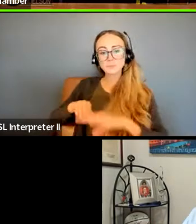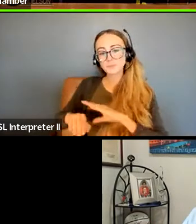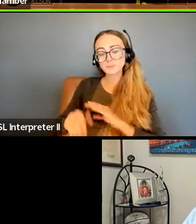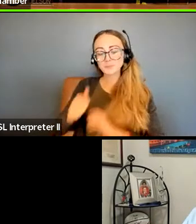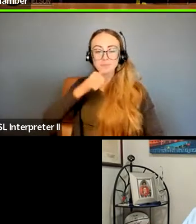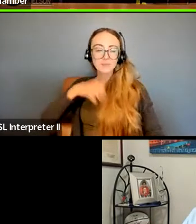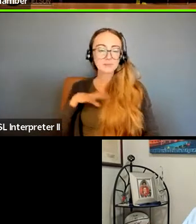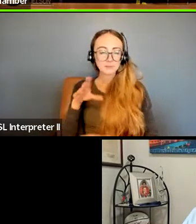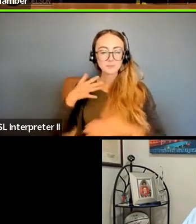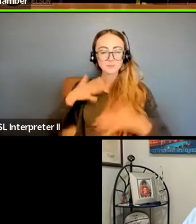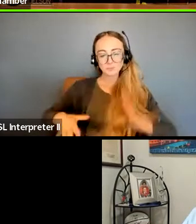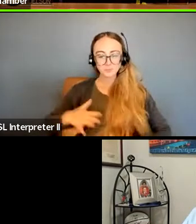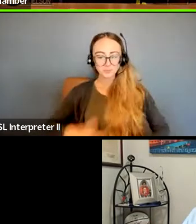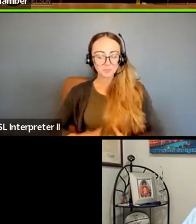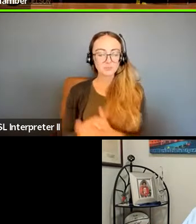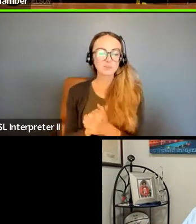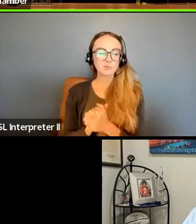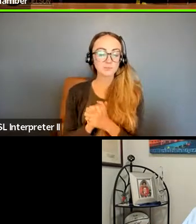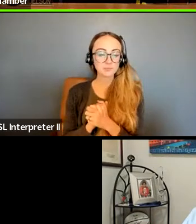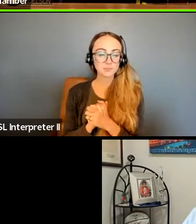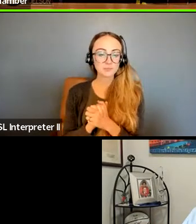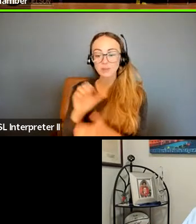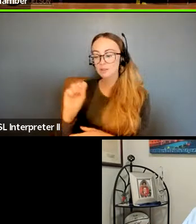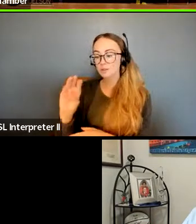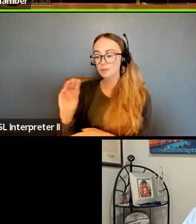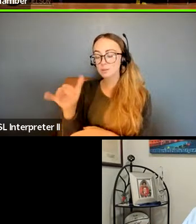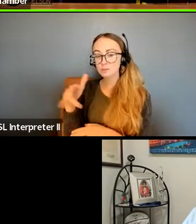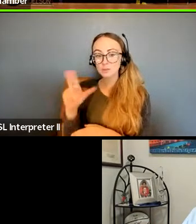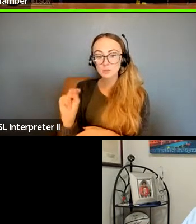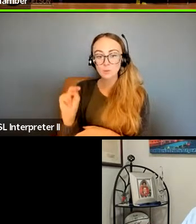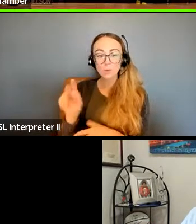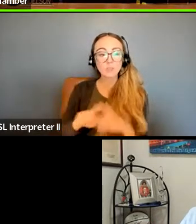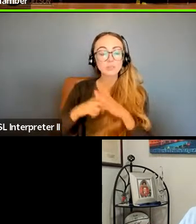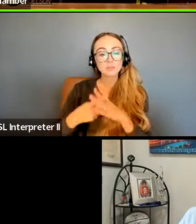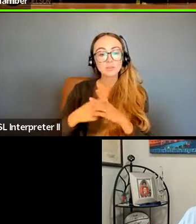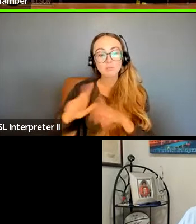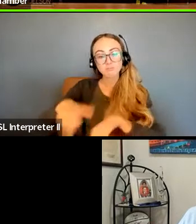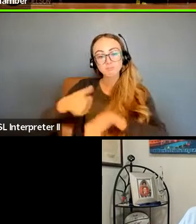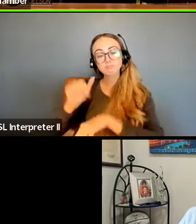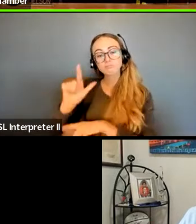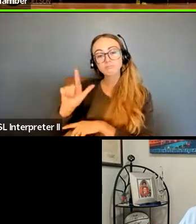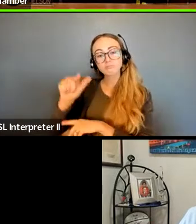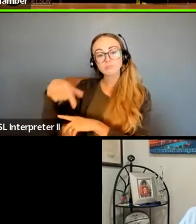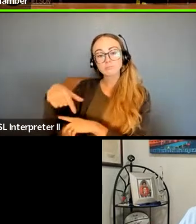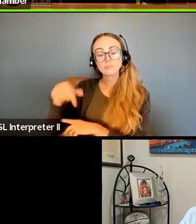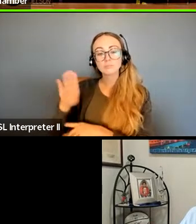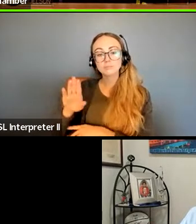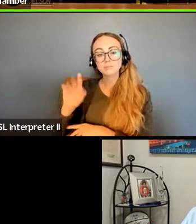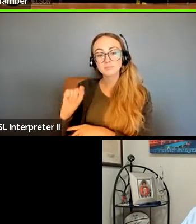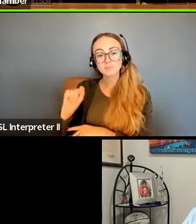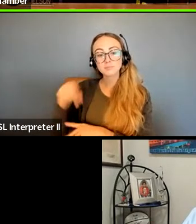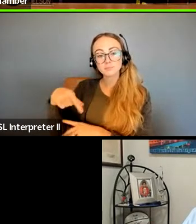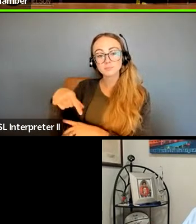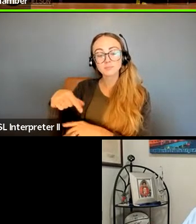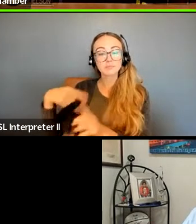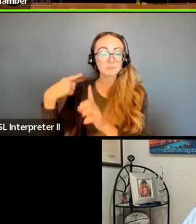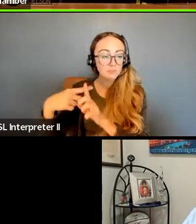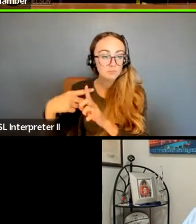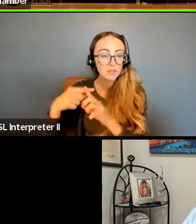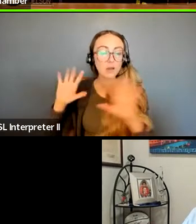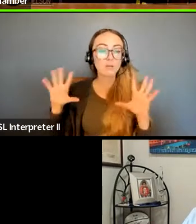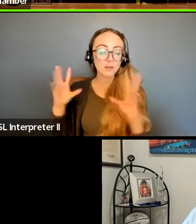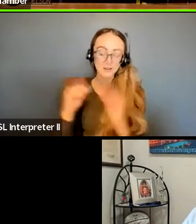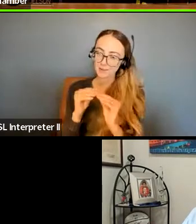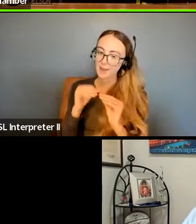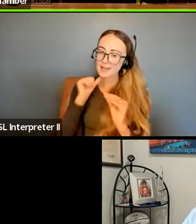dress complete. Swan started regular LGBTQ plus gatherings. I'm not sure they were